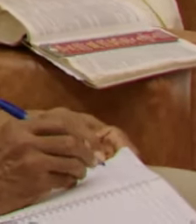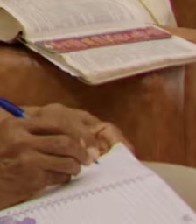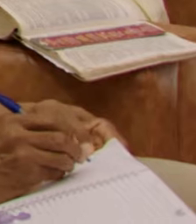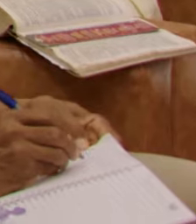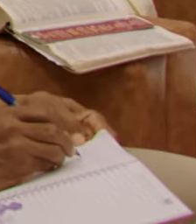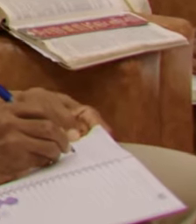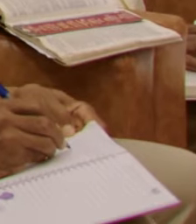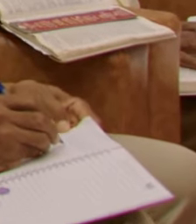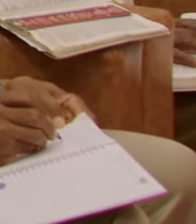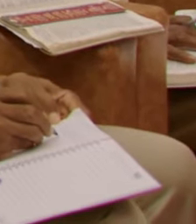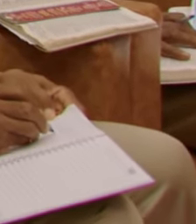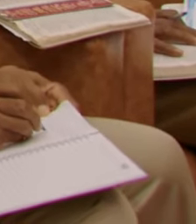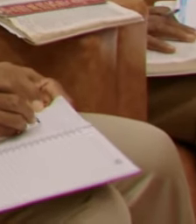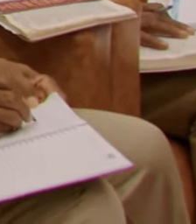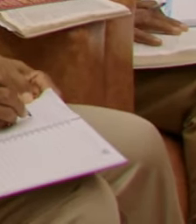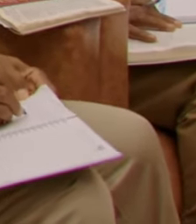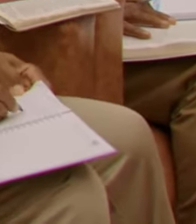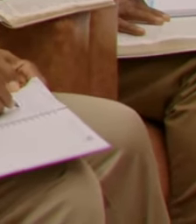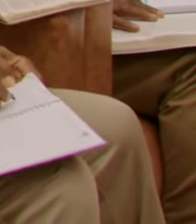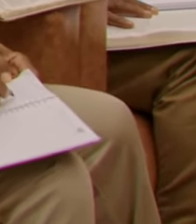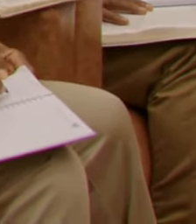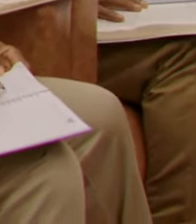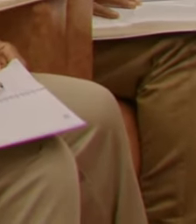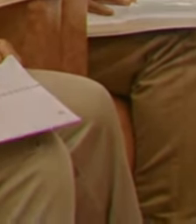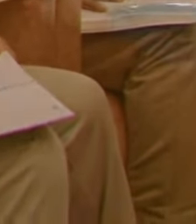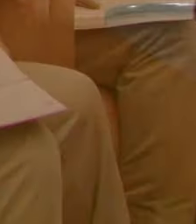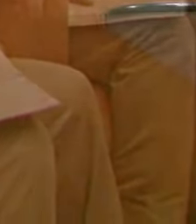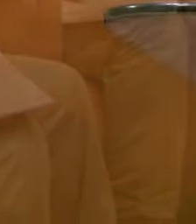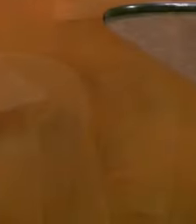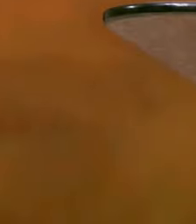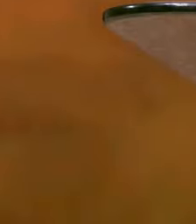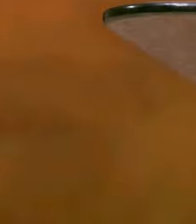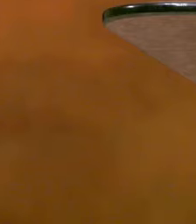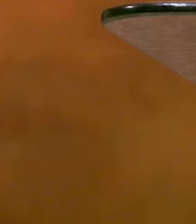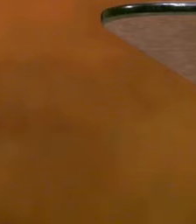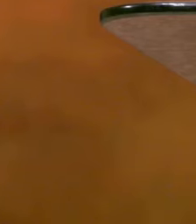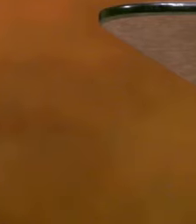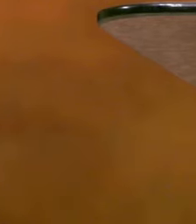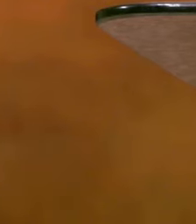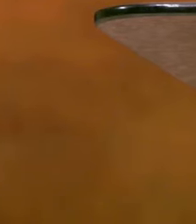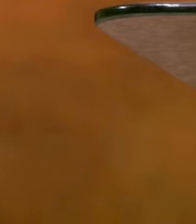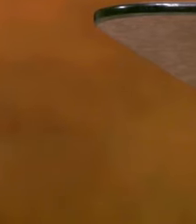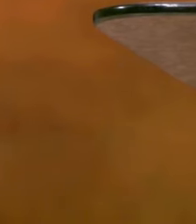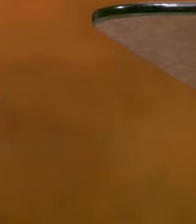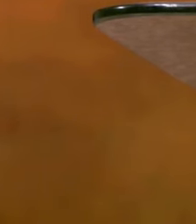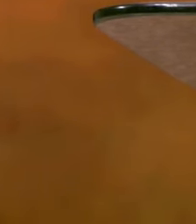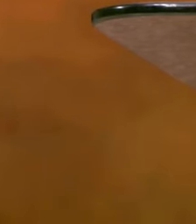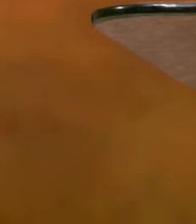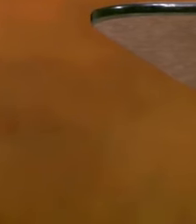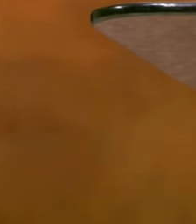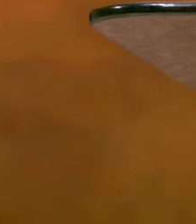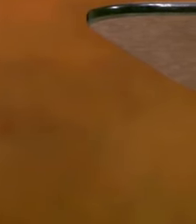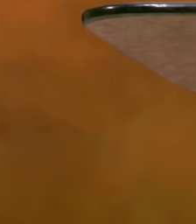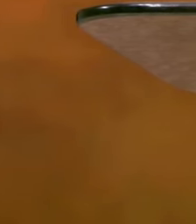You enter the gate so that you can walk in the narrow way. And the faith that James is talking